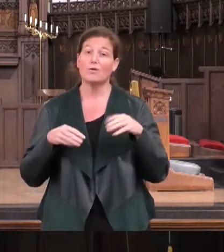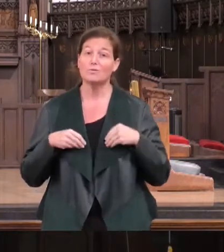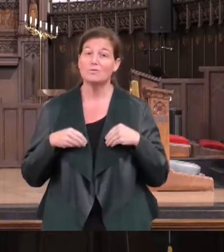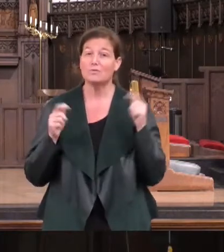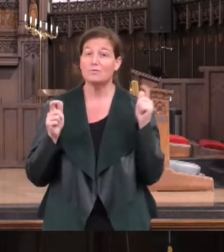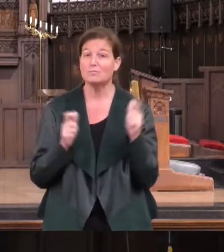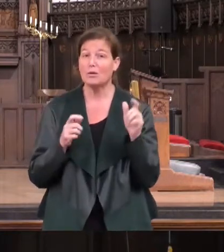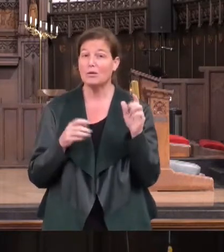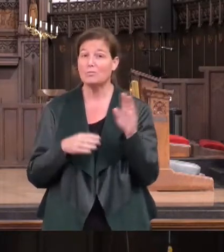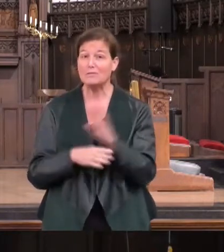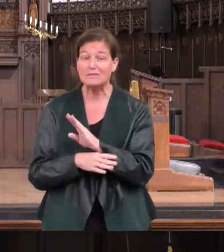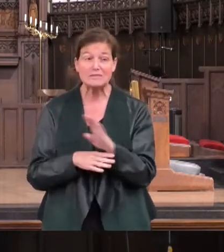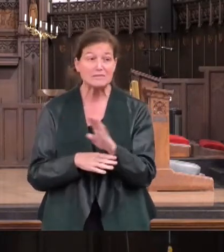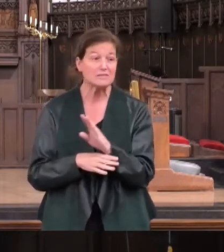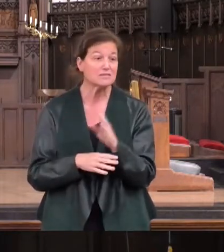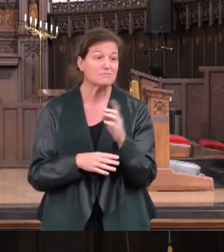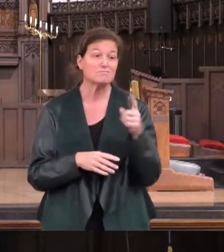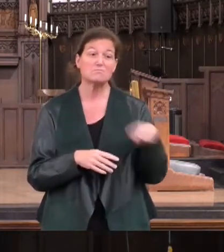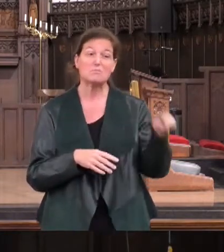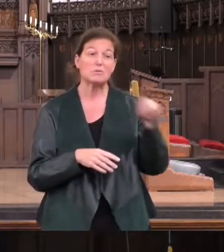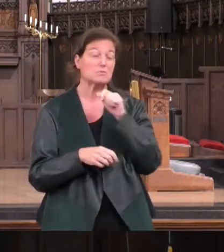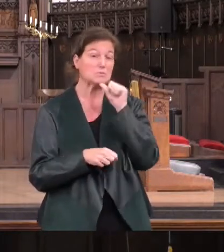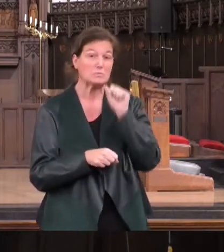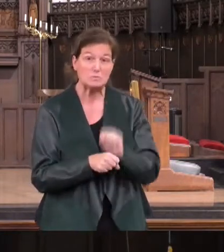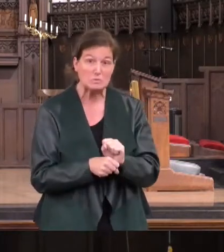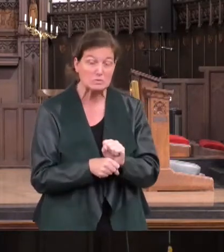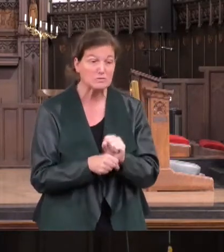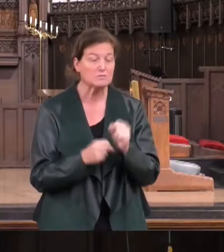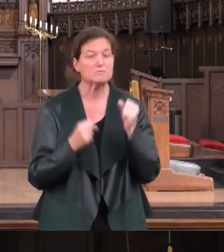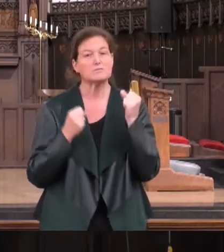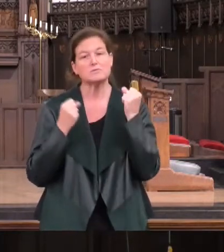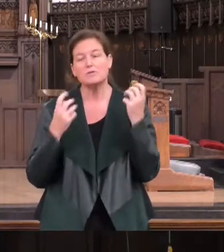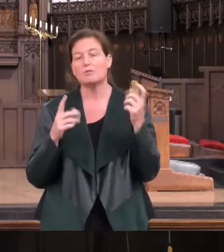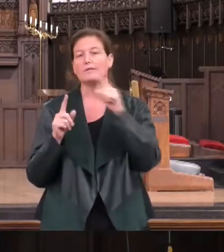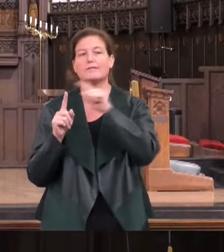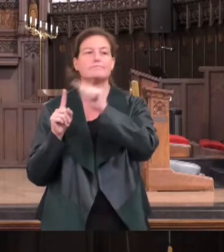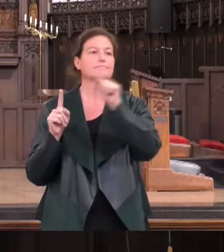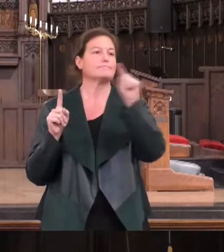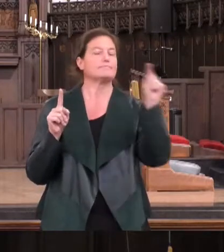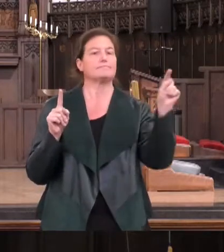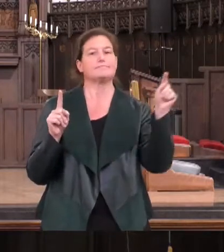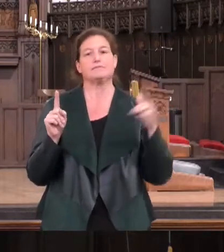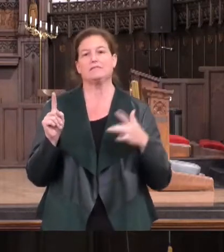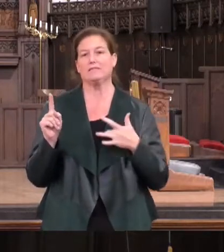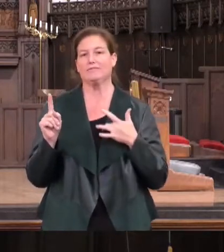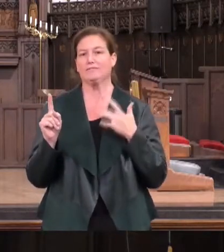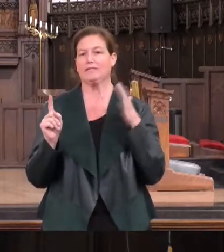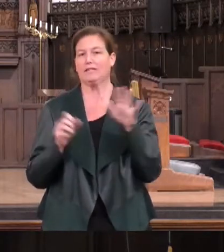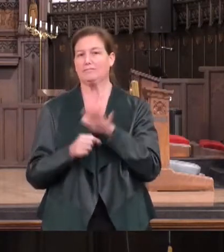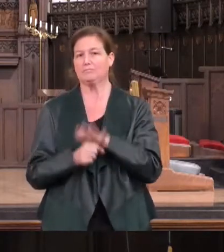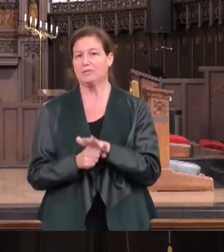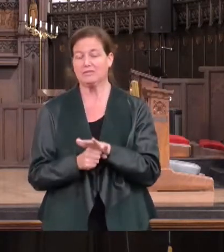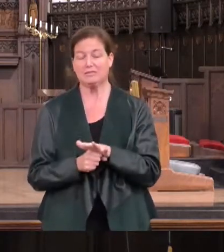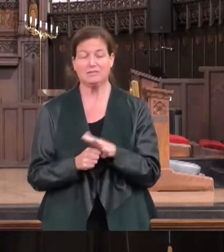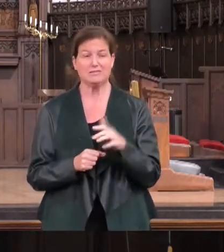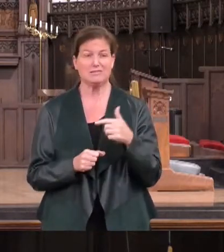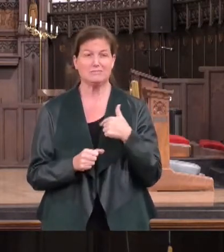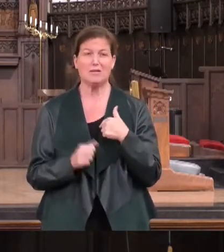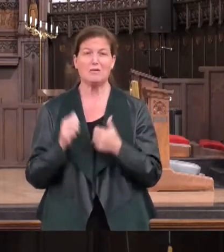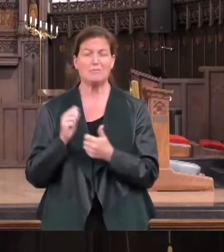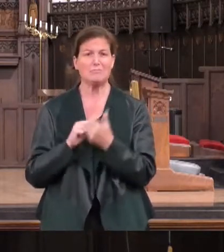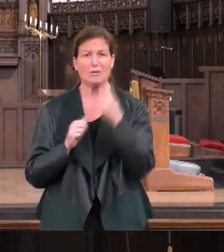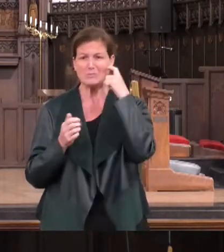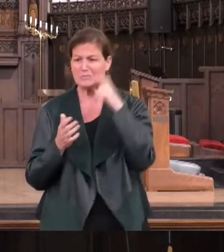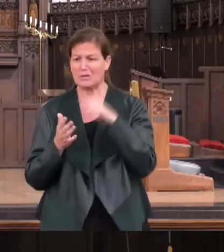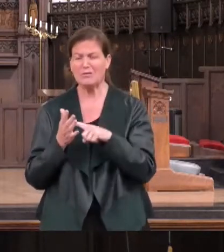businesses, the unemployed, and so many others. The pain I felt the most has been